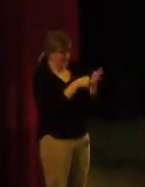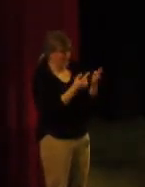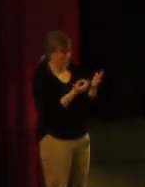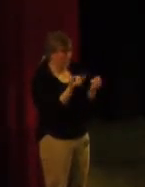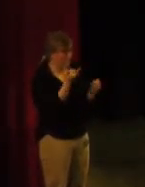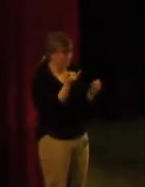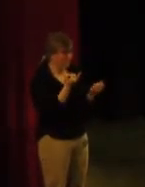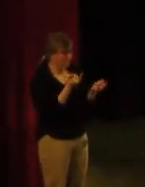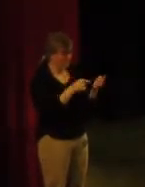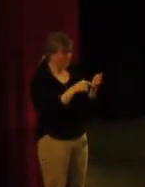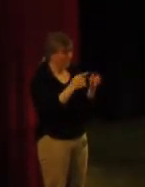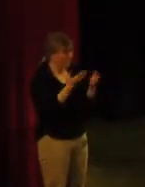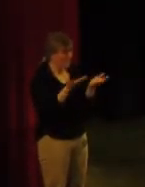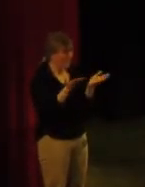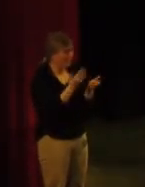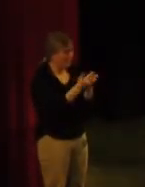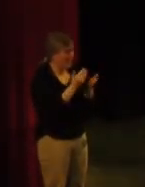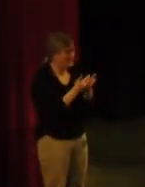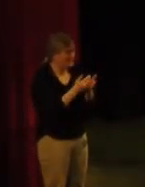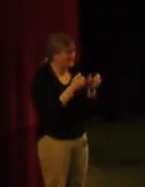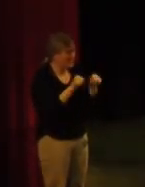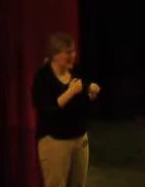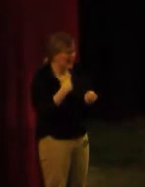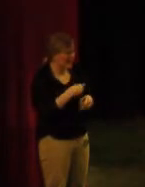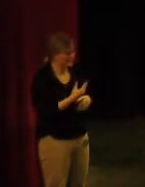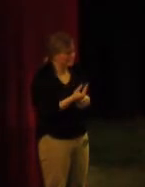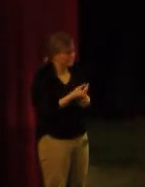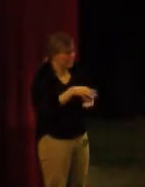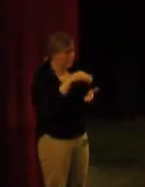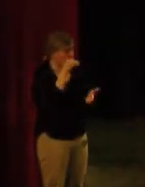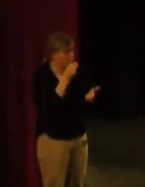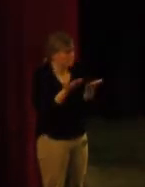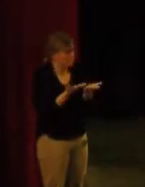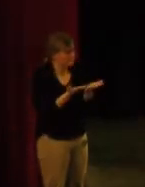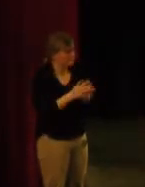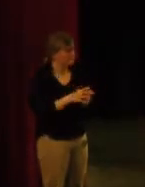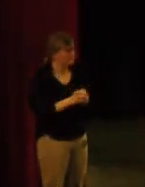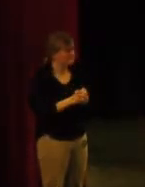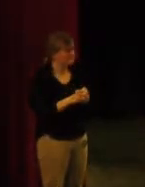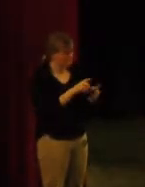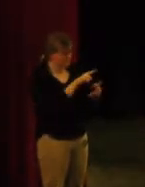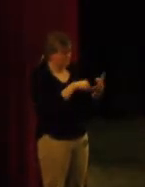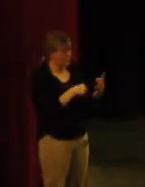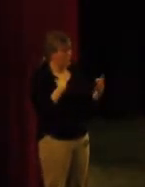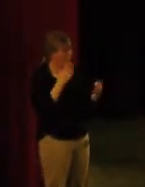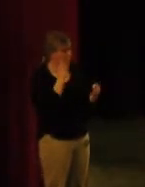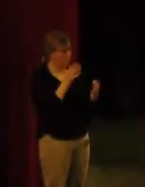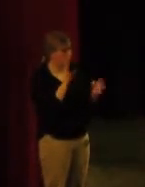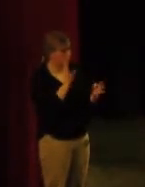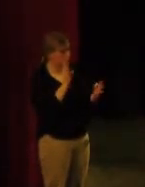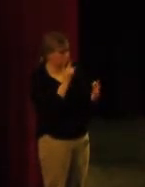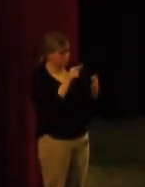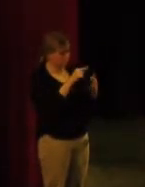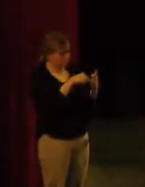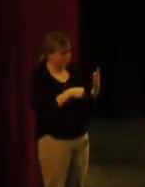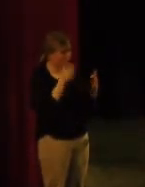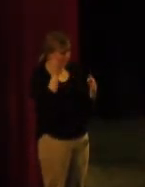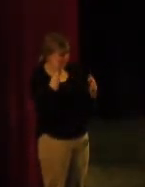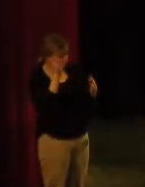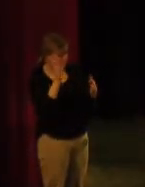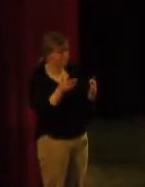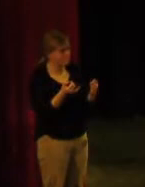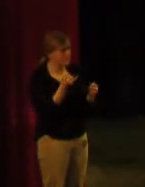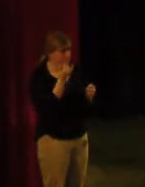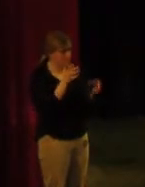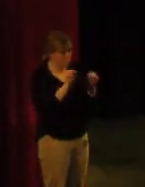I can learn from all of this? Okay. So those are the four questions I'll plant, we'll cover, and then if hopefully you'll have some questions of your own,